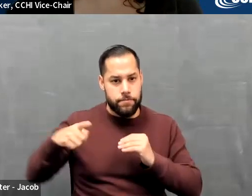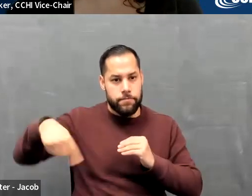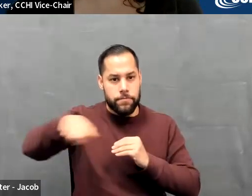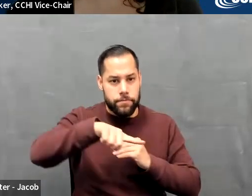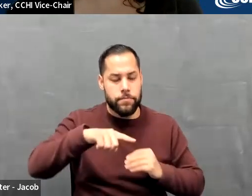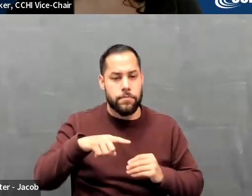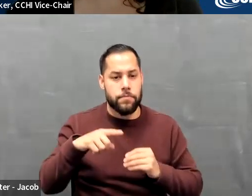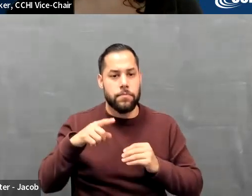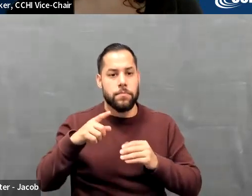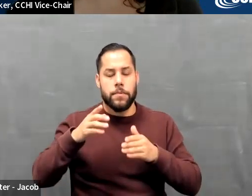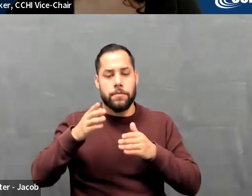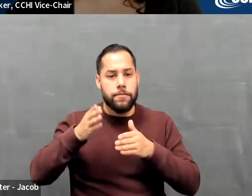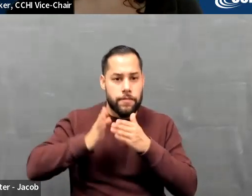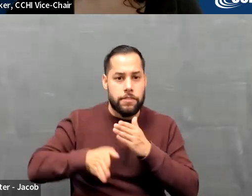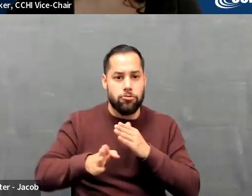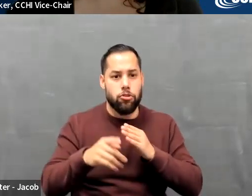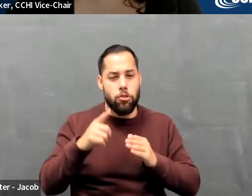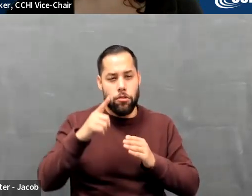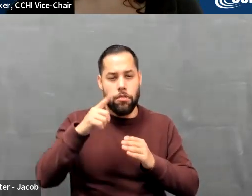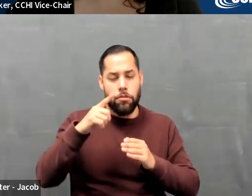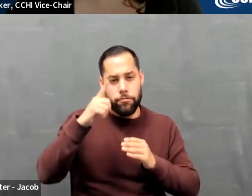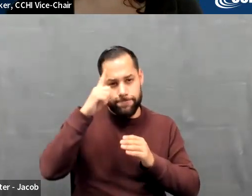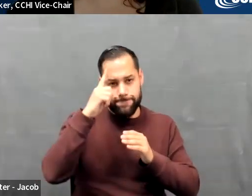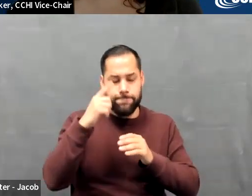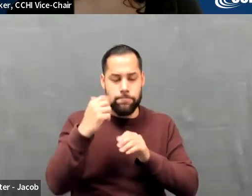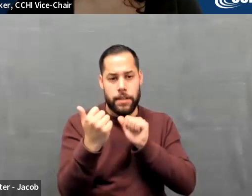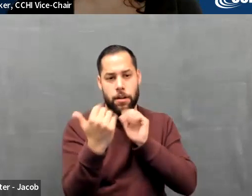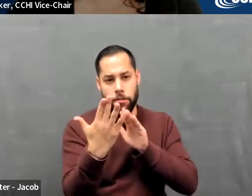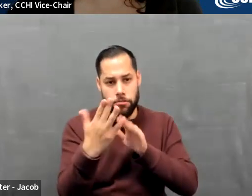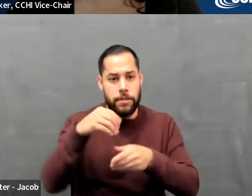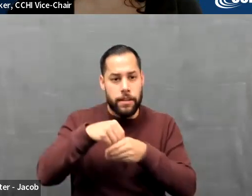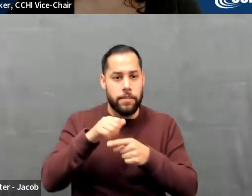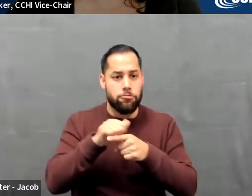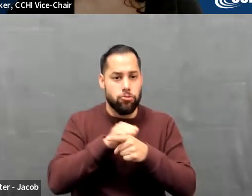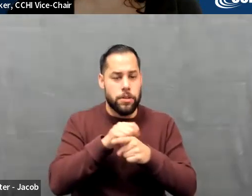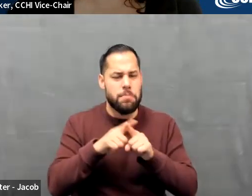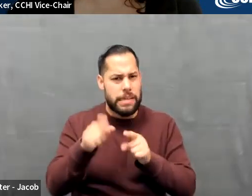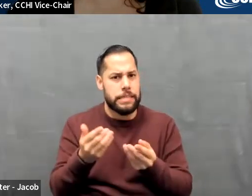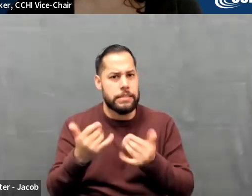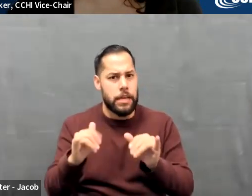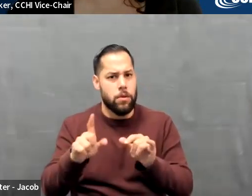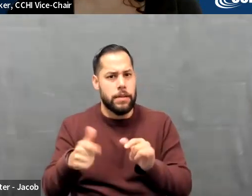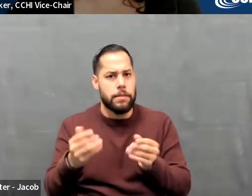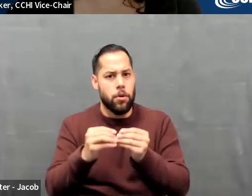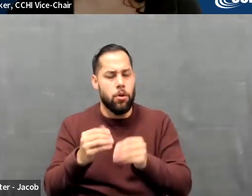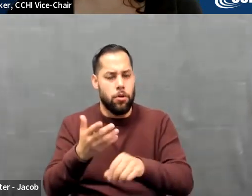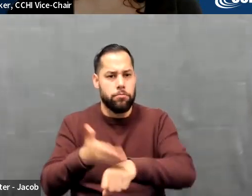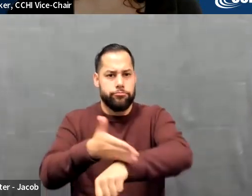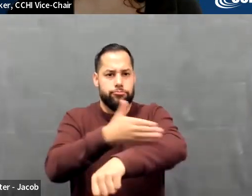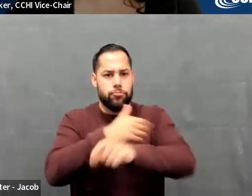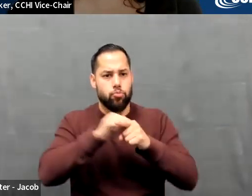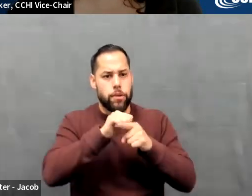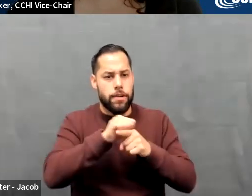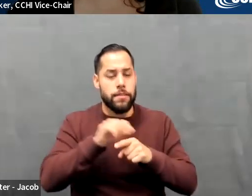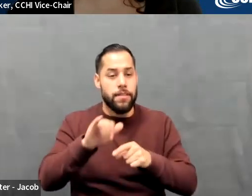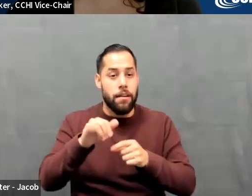that methodology and even a little bit of performance in the training, but they need a lot more. And these are places they can get a lot of